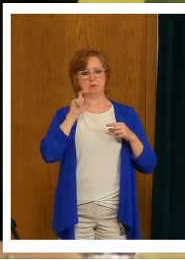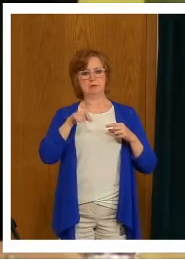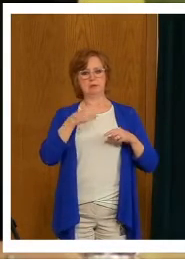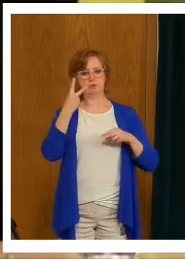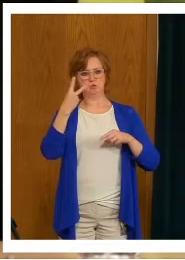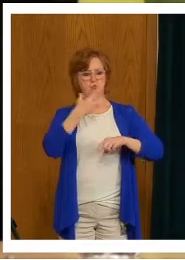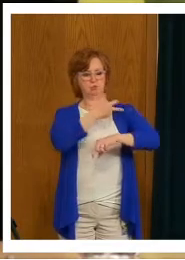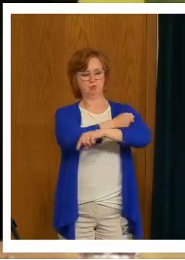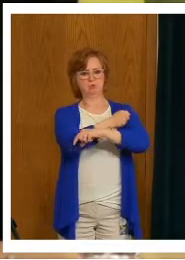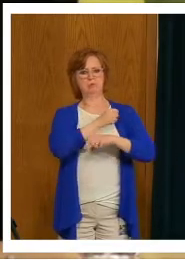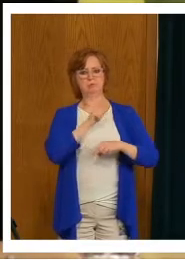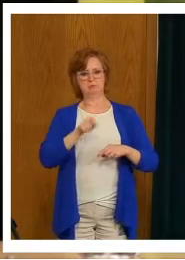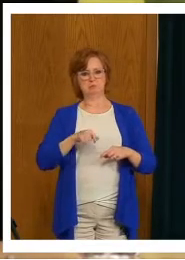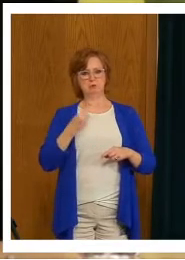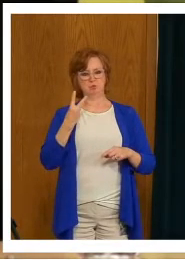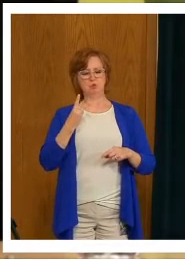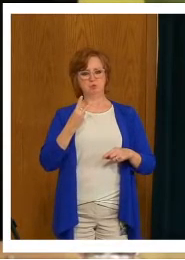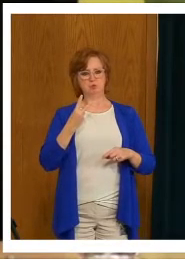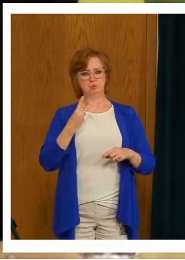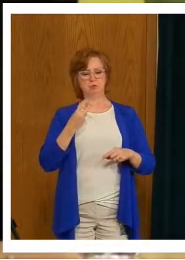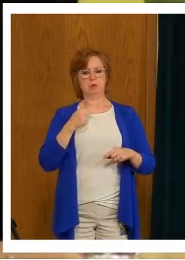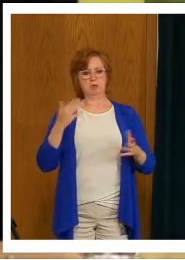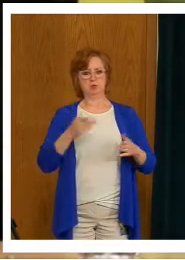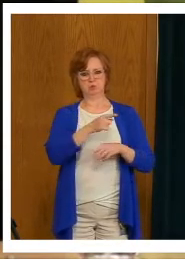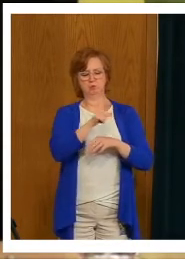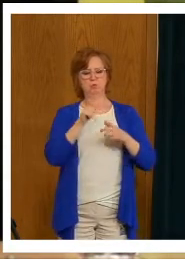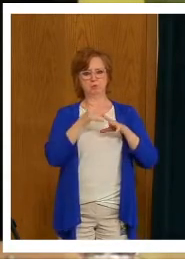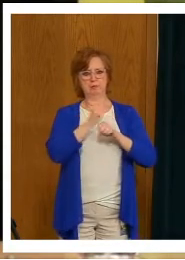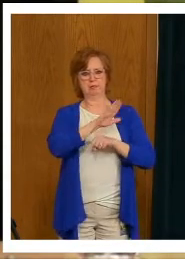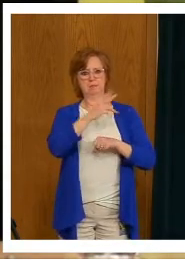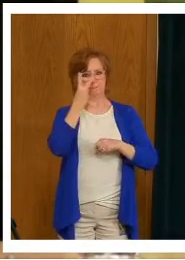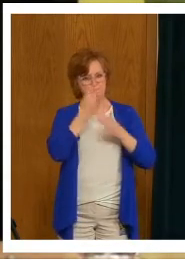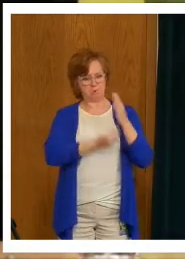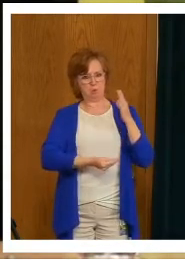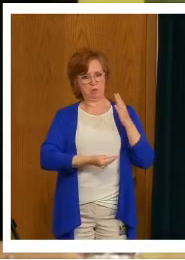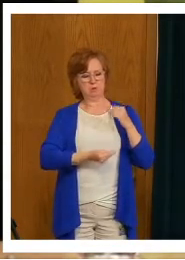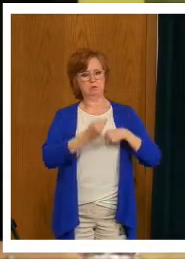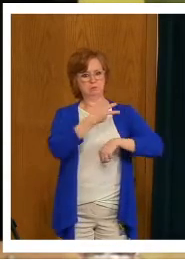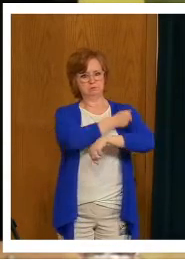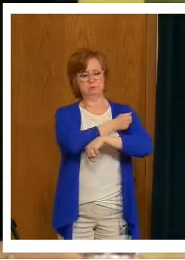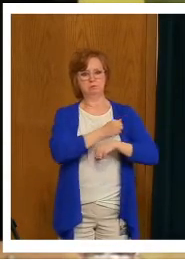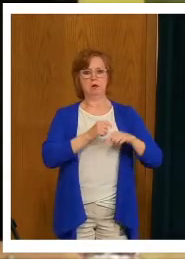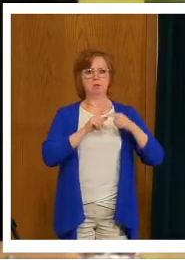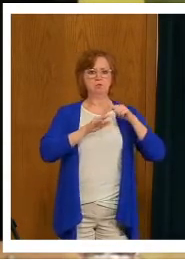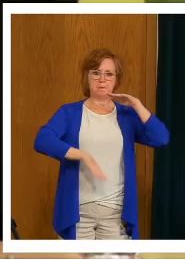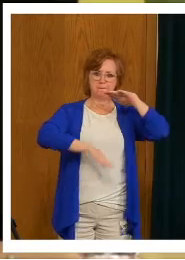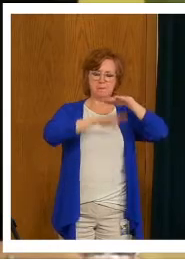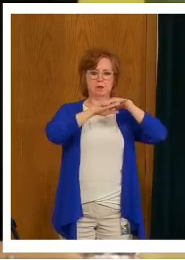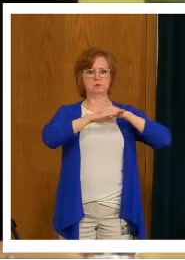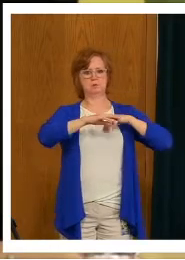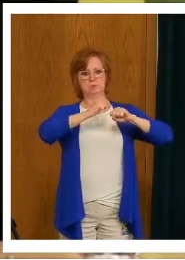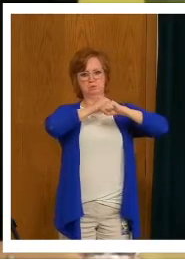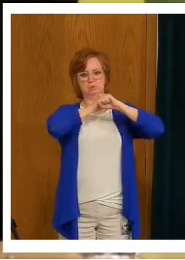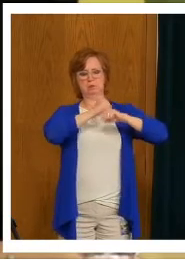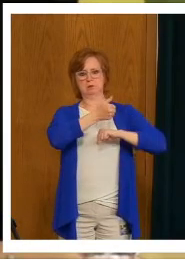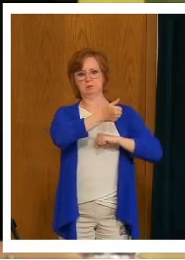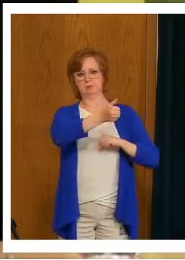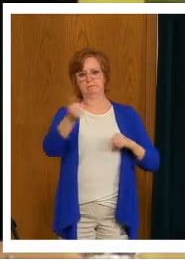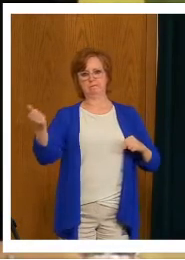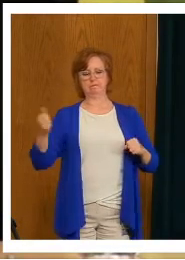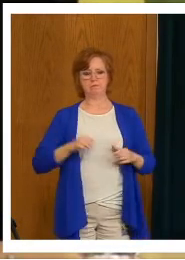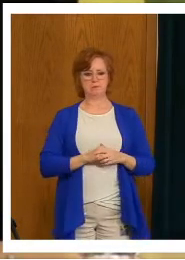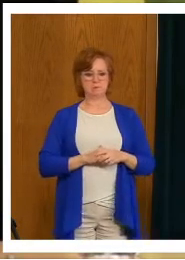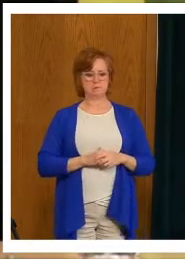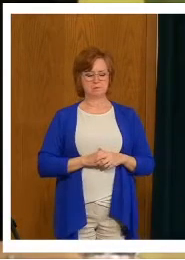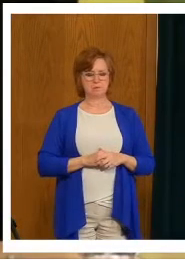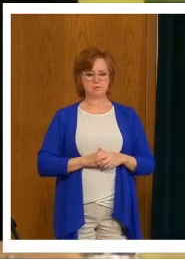encourage everyone to ensure that they do get the 2 doses, give us the maximum degree of protection that we can in this province. Let's not only